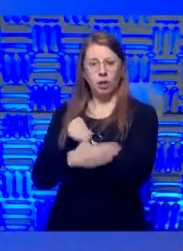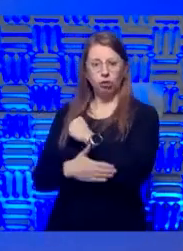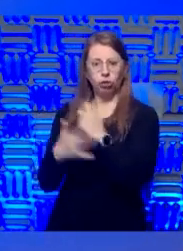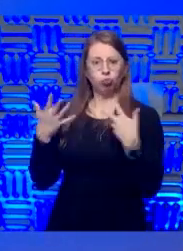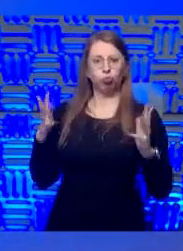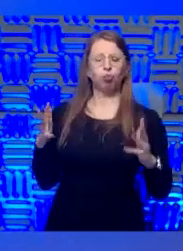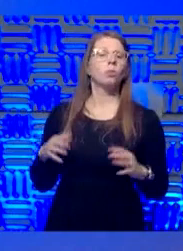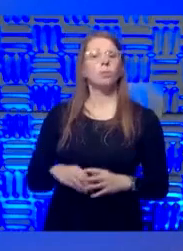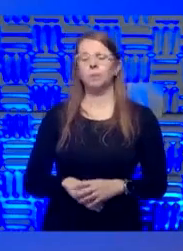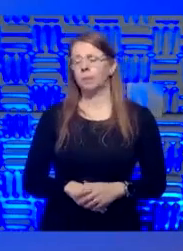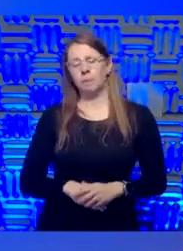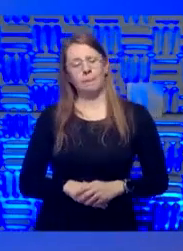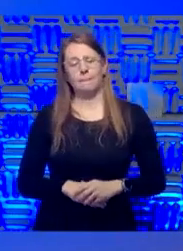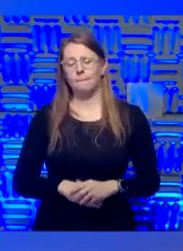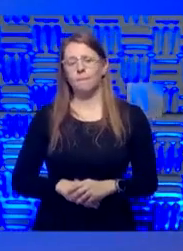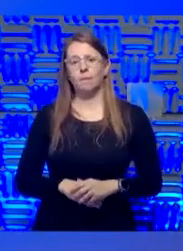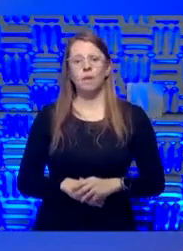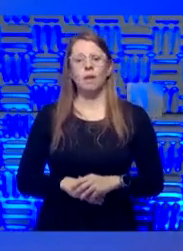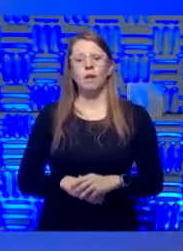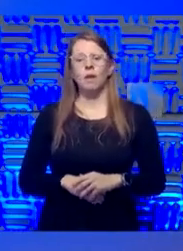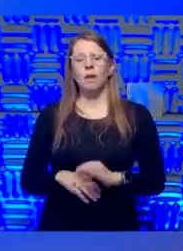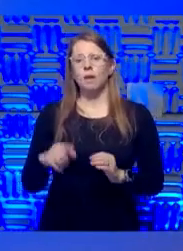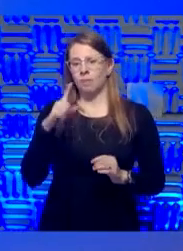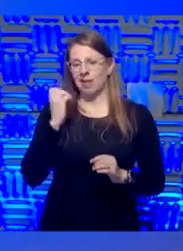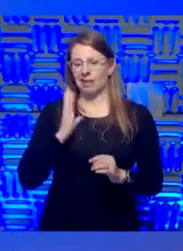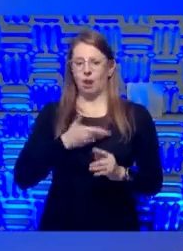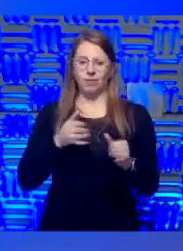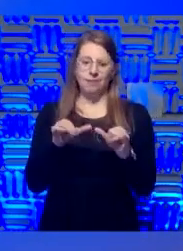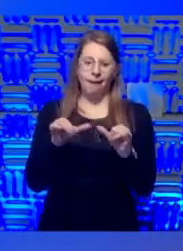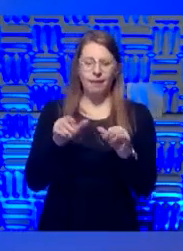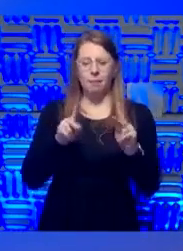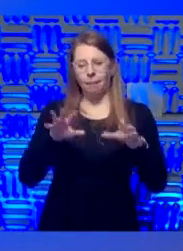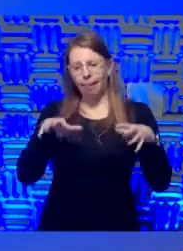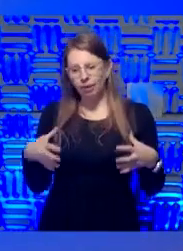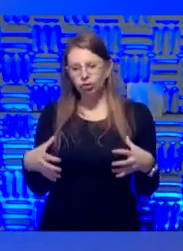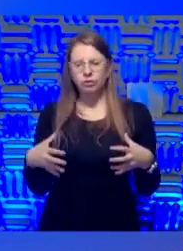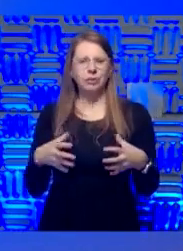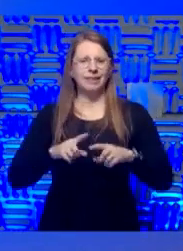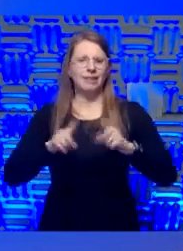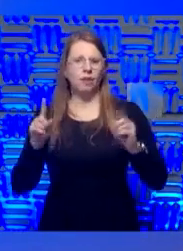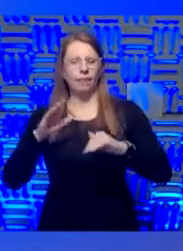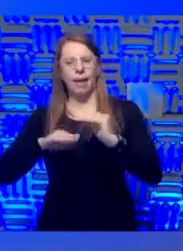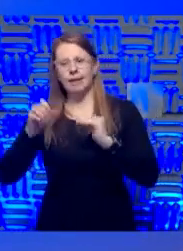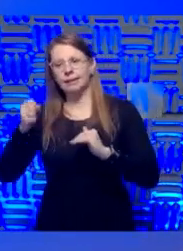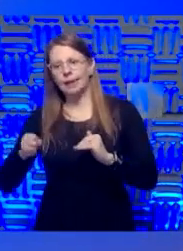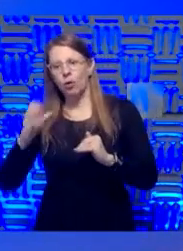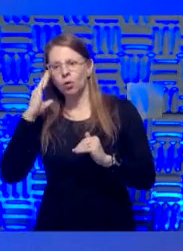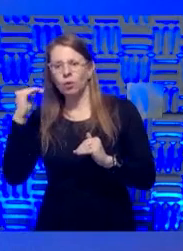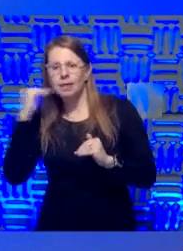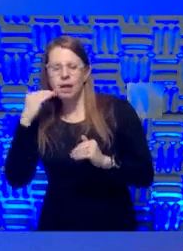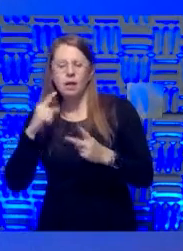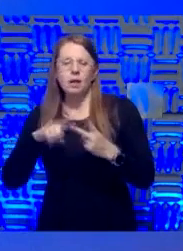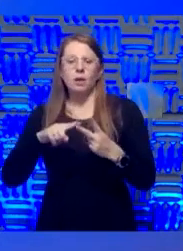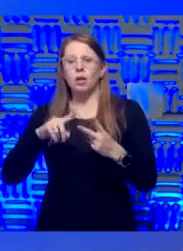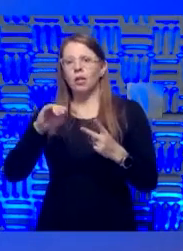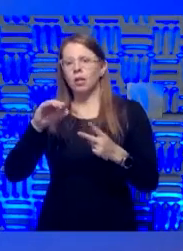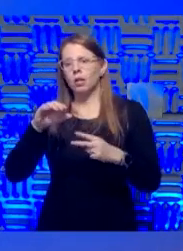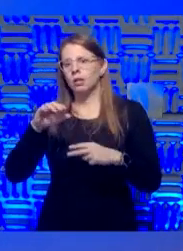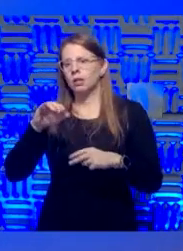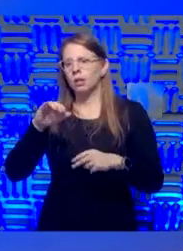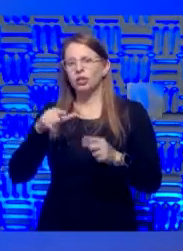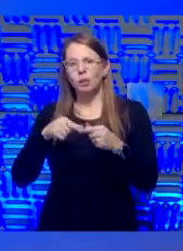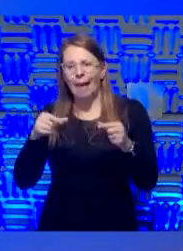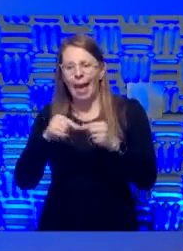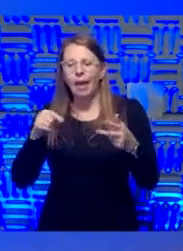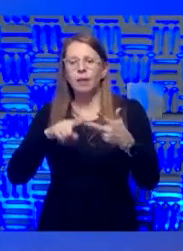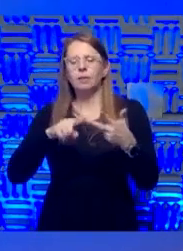country's practices to ours just because of our size and our population. Certainly that's different than South Korea or Japan or Sweden or anything like that,